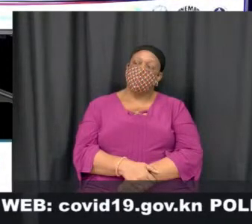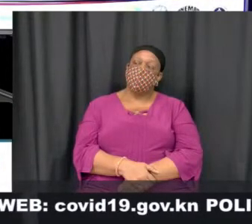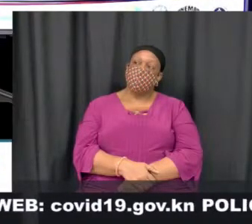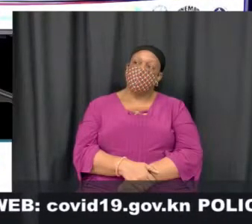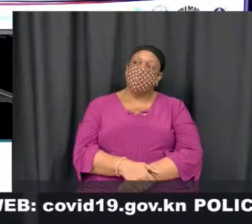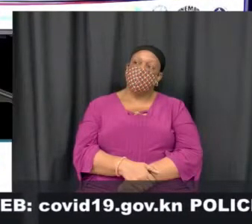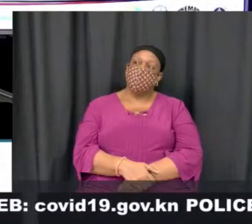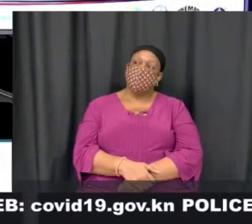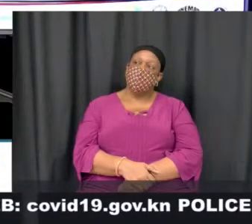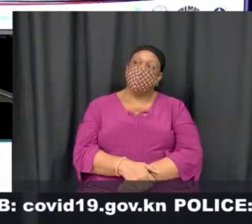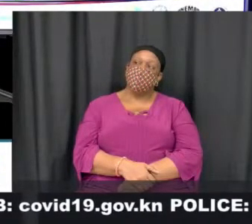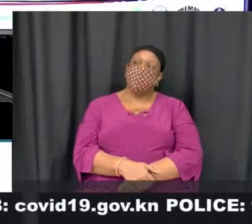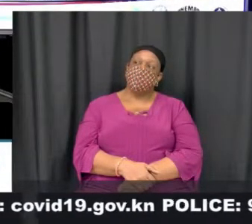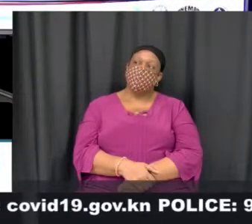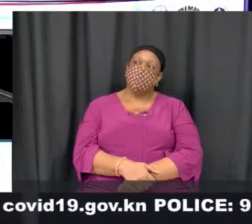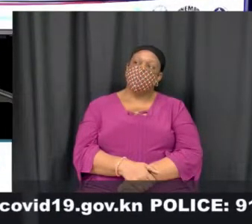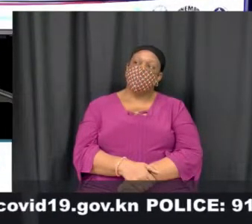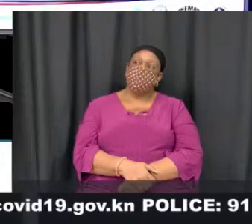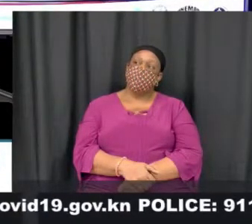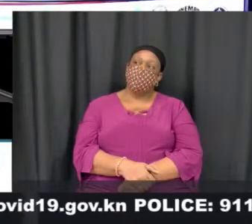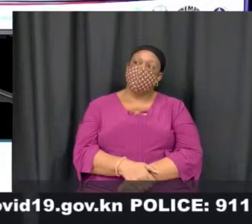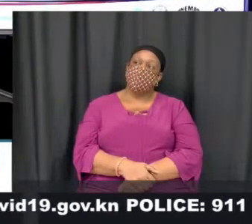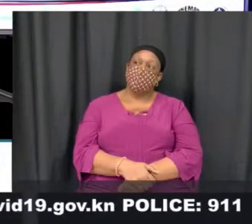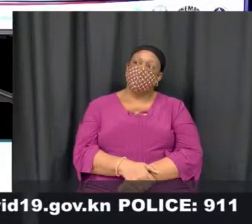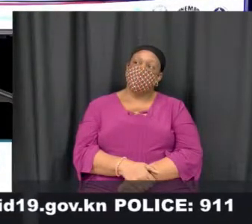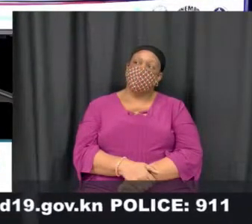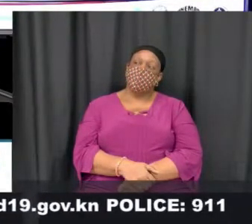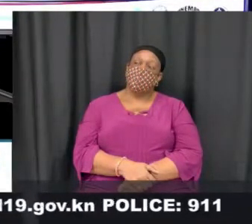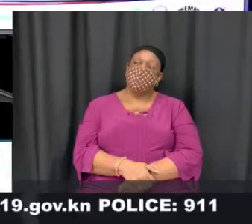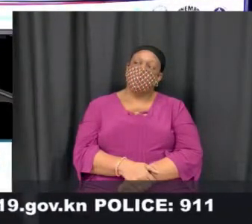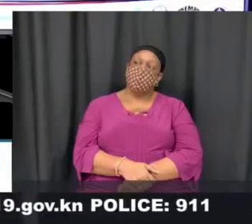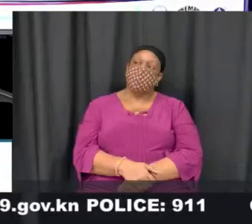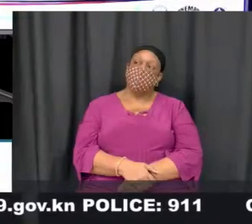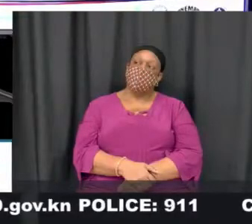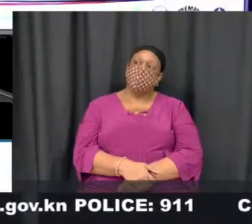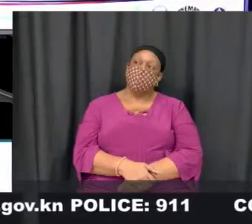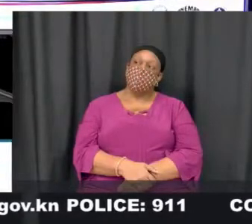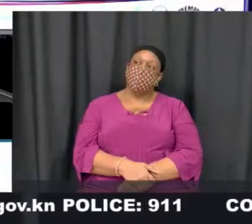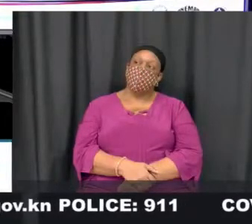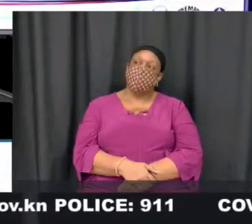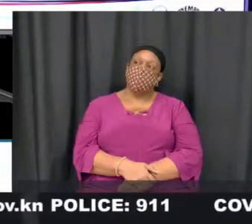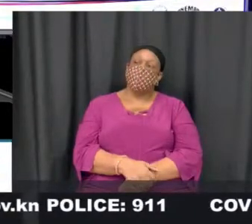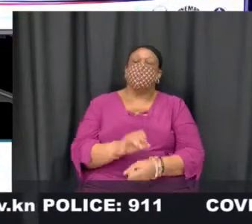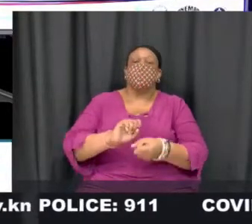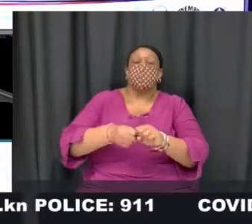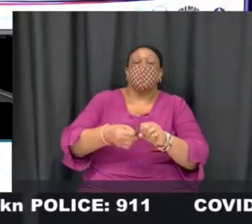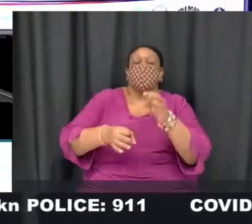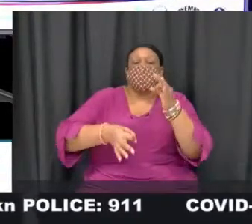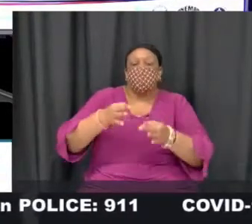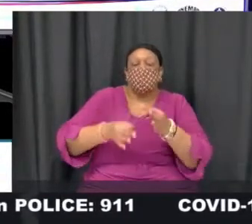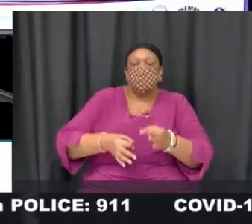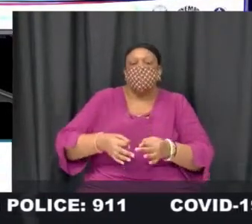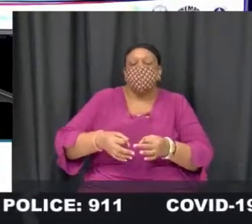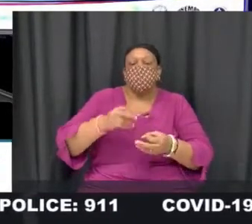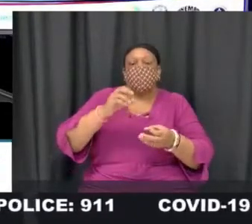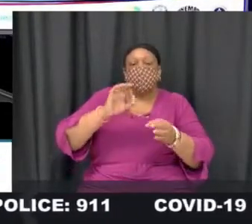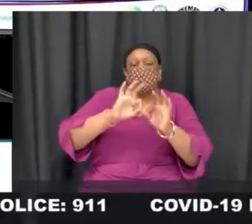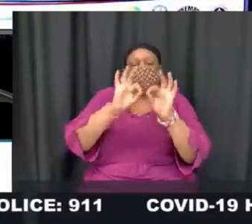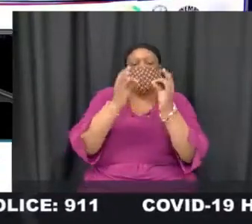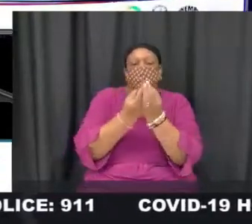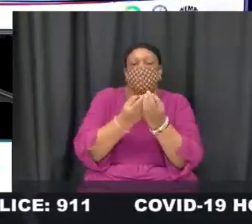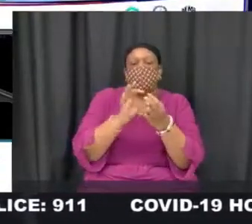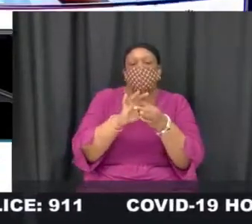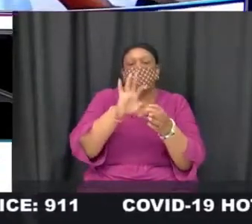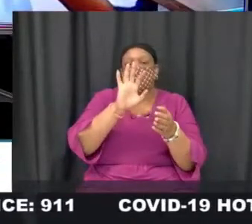attend the game, they can go and they will obtain the herd protection from the family and the other persons who are there